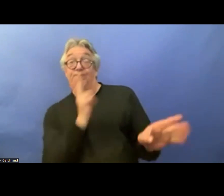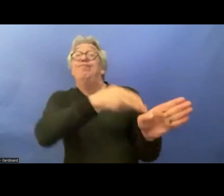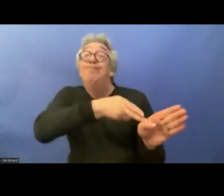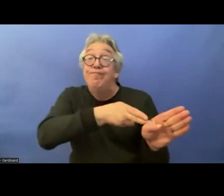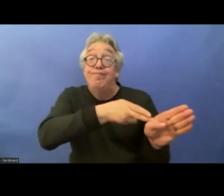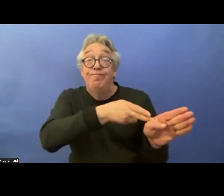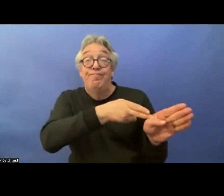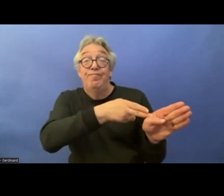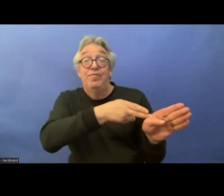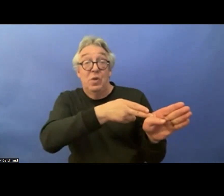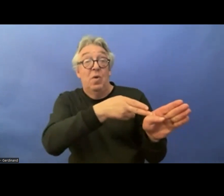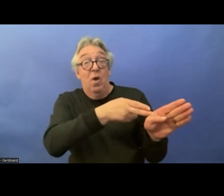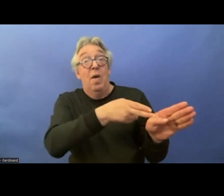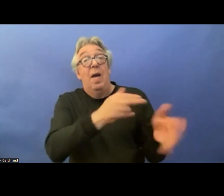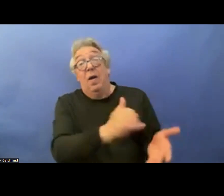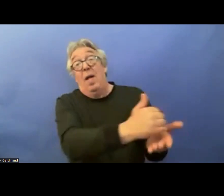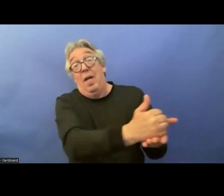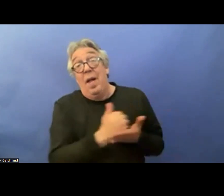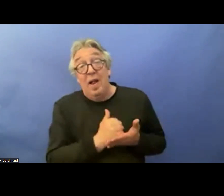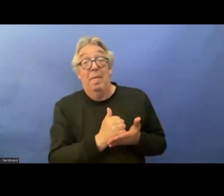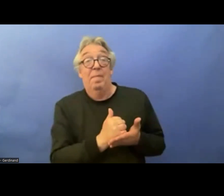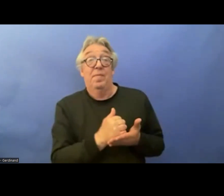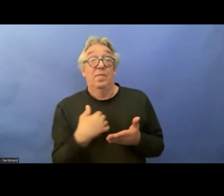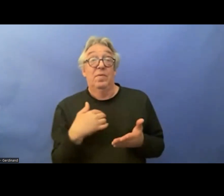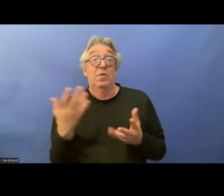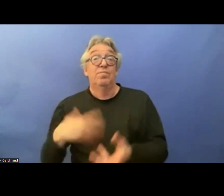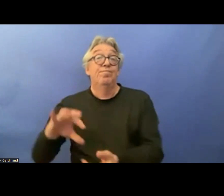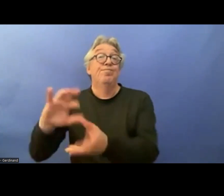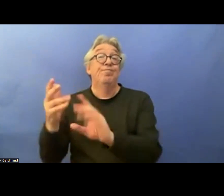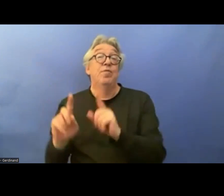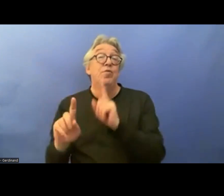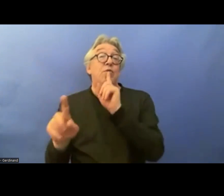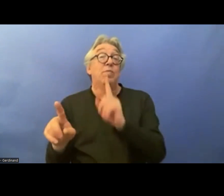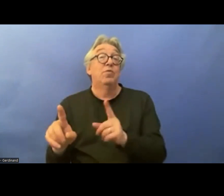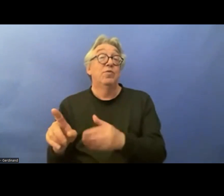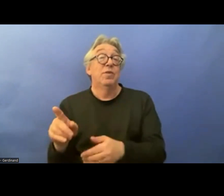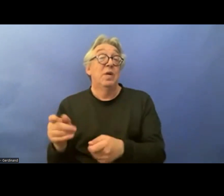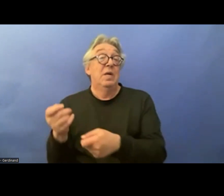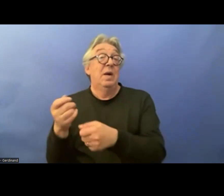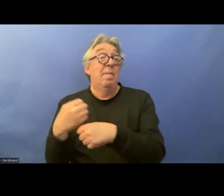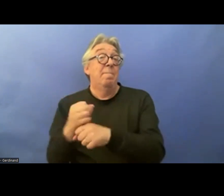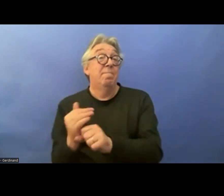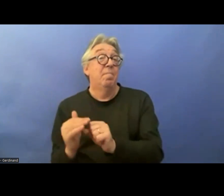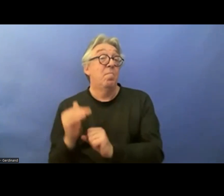strengthen disability inclusion in the response. So I'll leave it at that. Thank you so much.